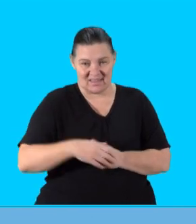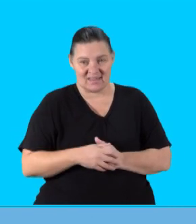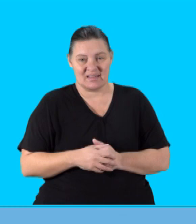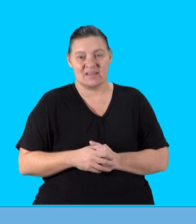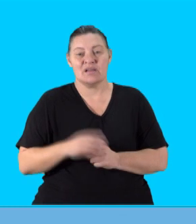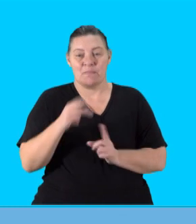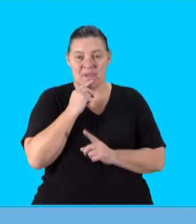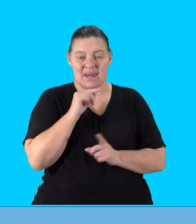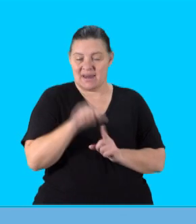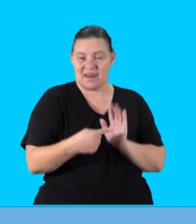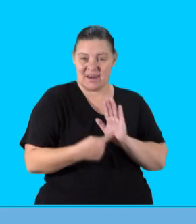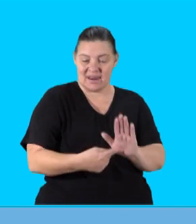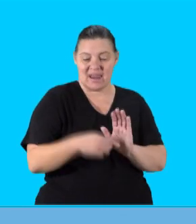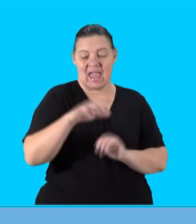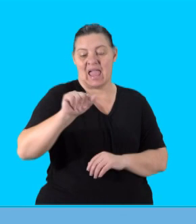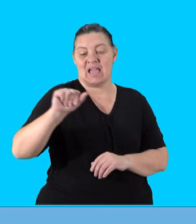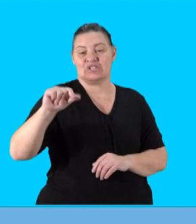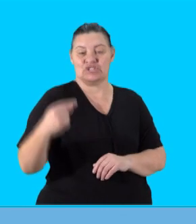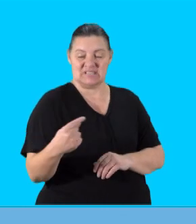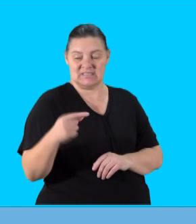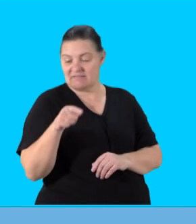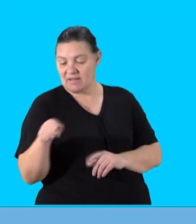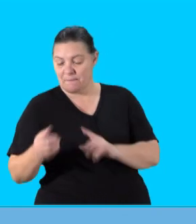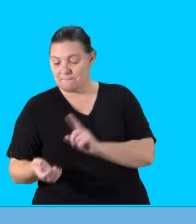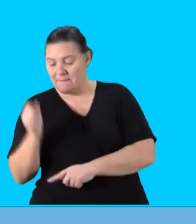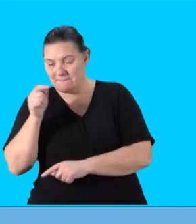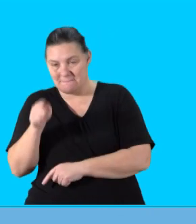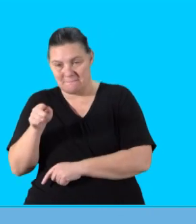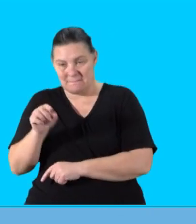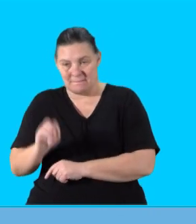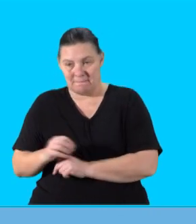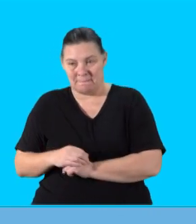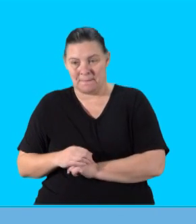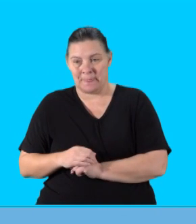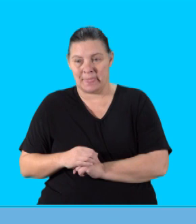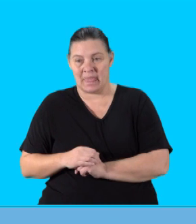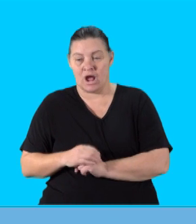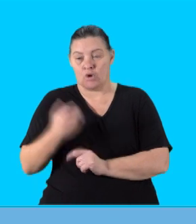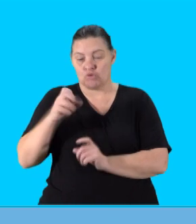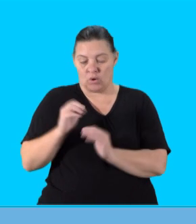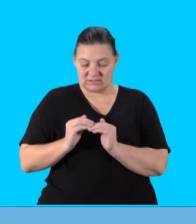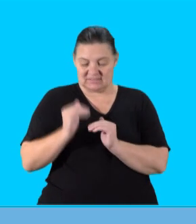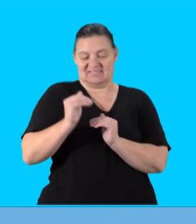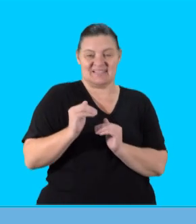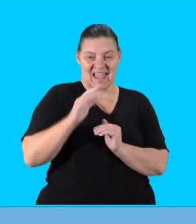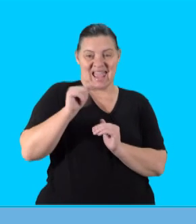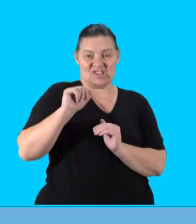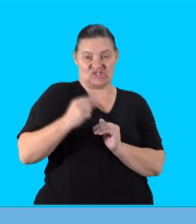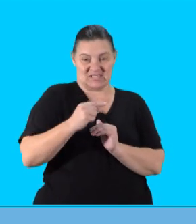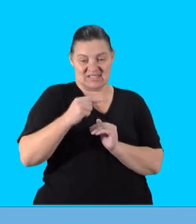Silver, it is element, it's Ag. Where do you find Ag? There, just above